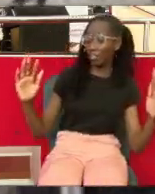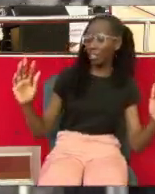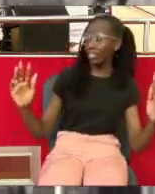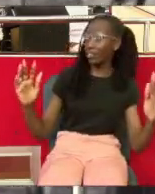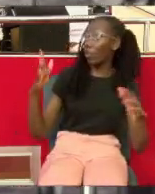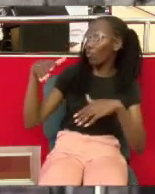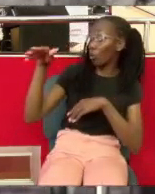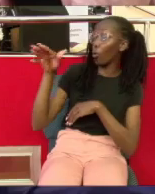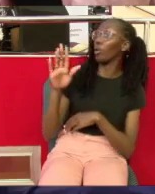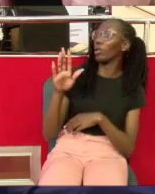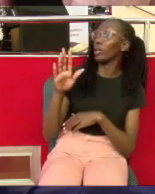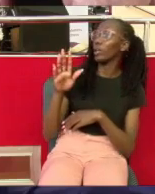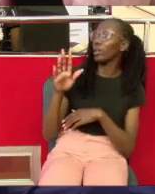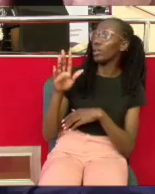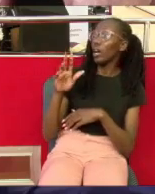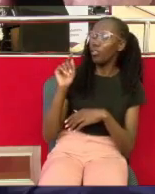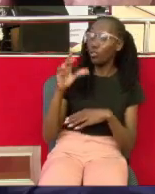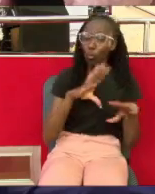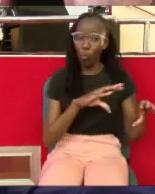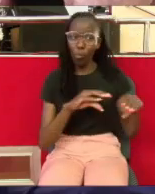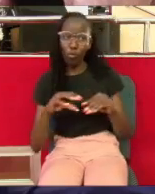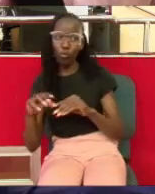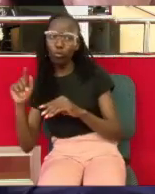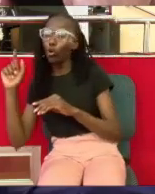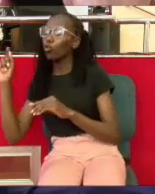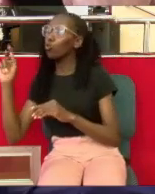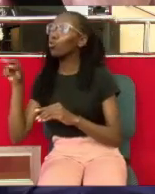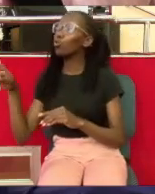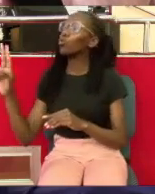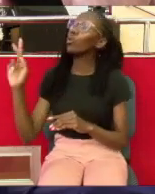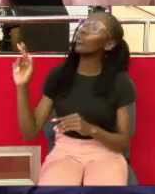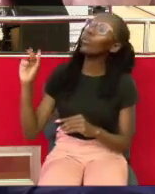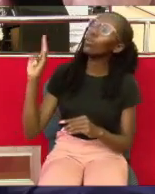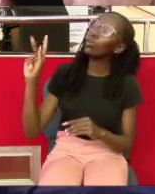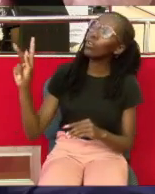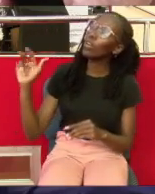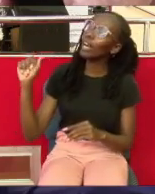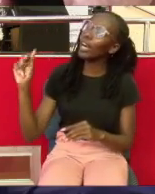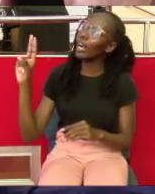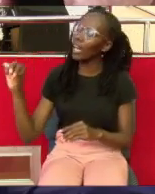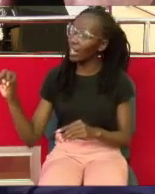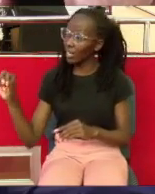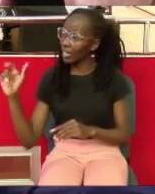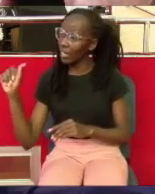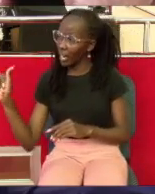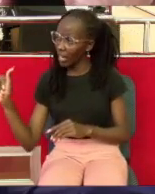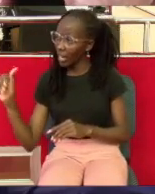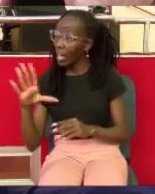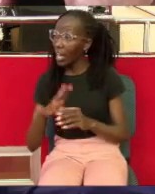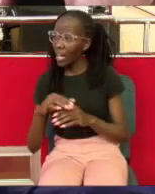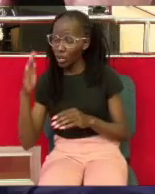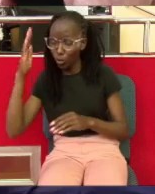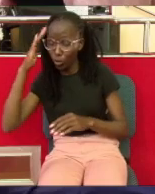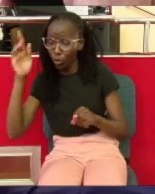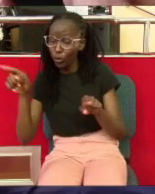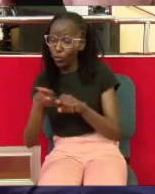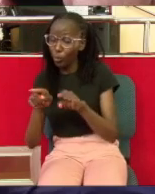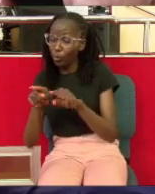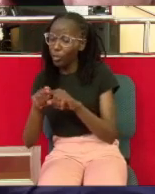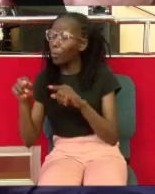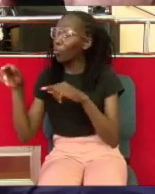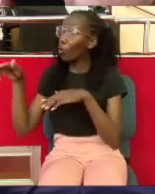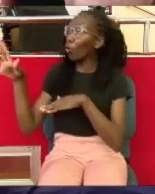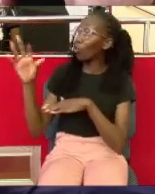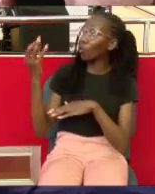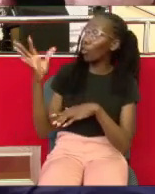You travel and go to Turkana. Ukaenda Turkana. And you imagine that the same God of Nairobi is also the God of Turkana. Mungu wa Nairobi